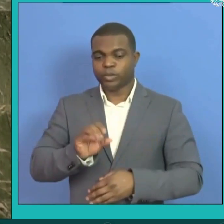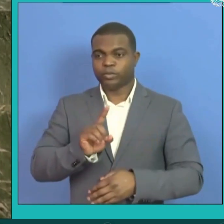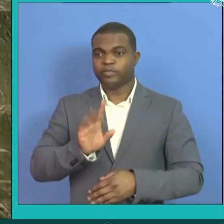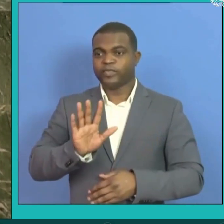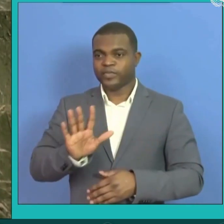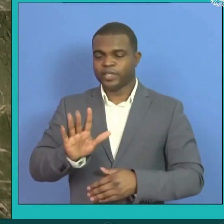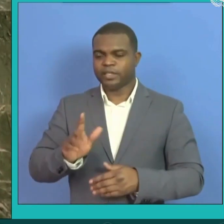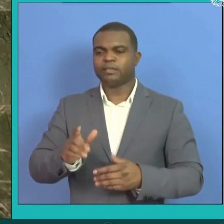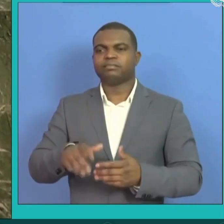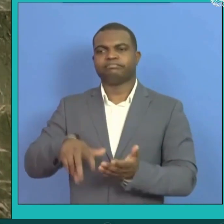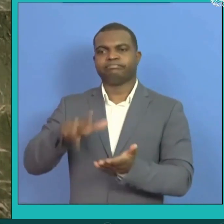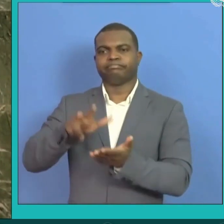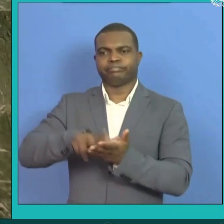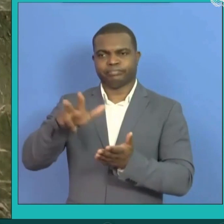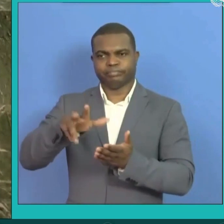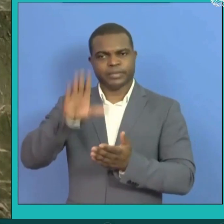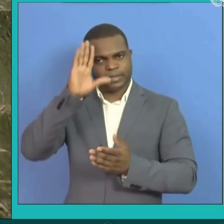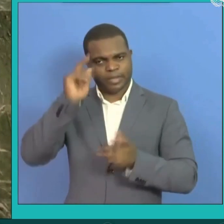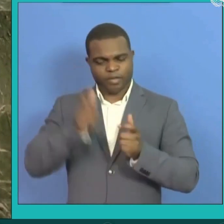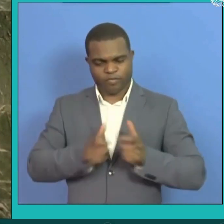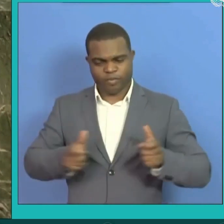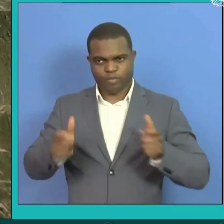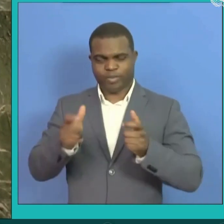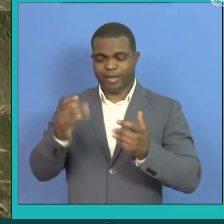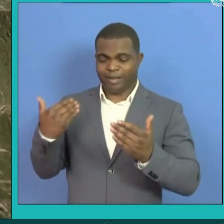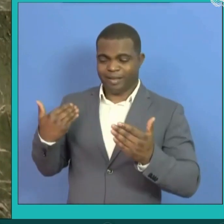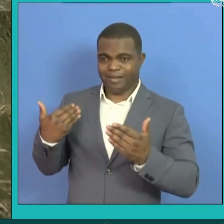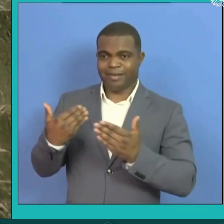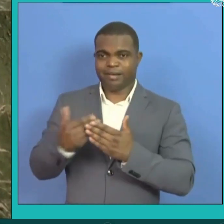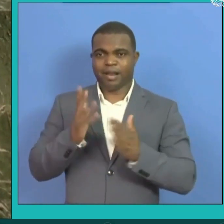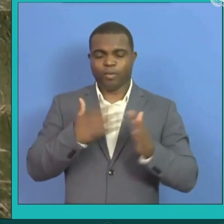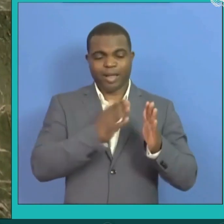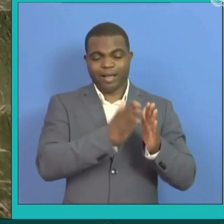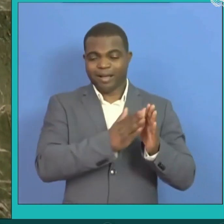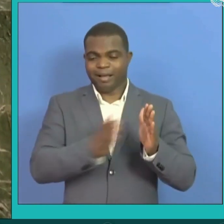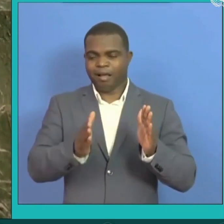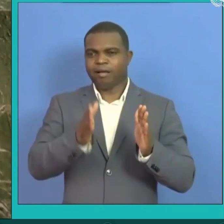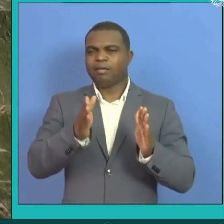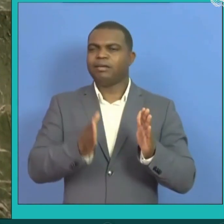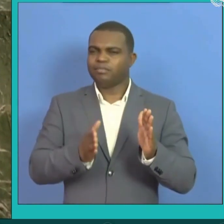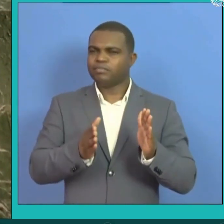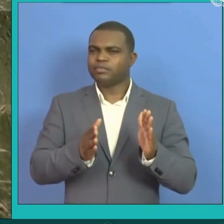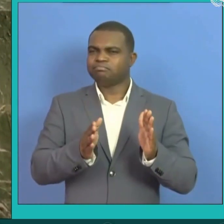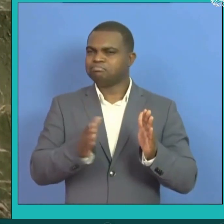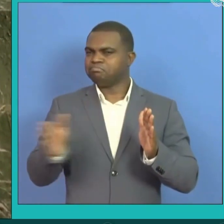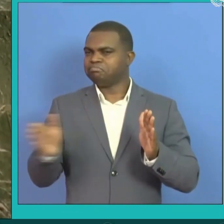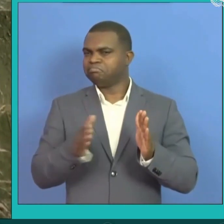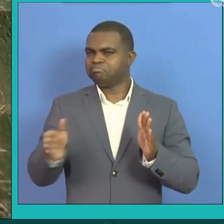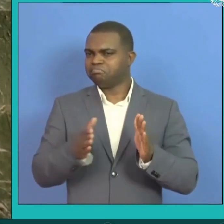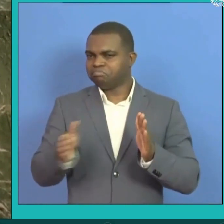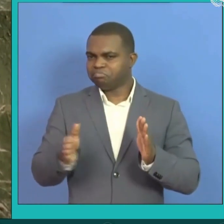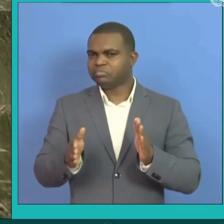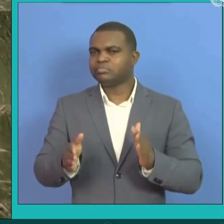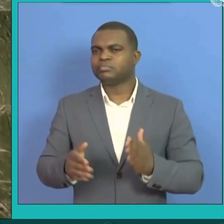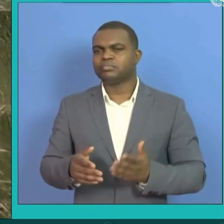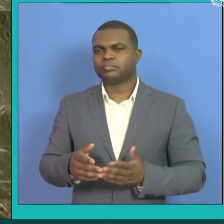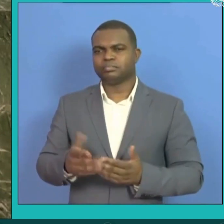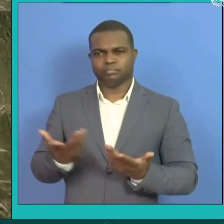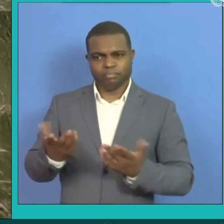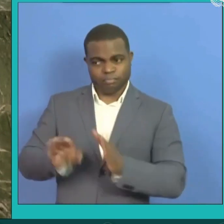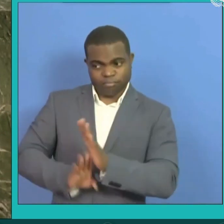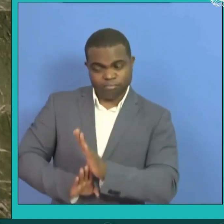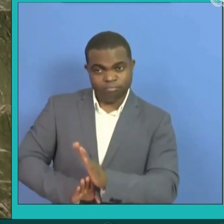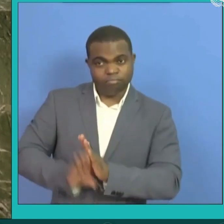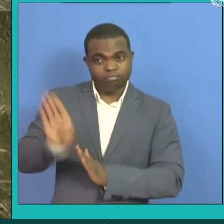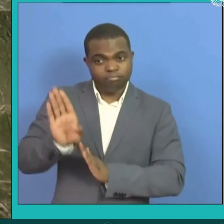of the COVID-19 pandemic, but also from a weakened multilateral system and the lack of progress in addressing